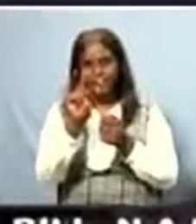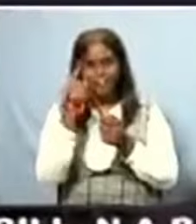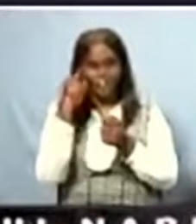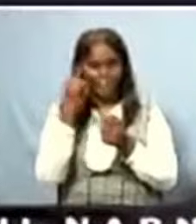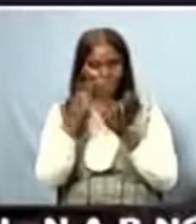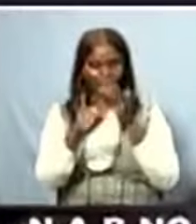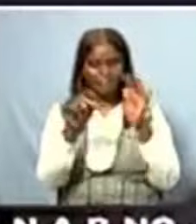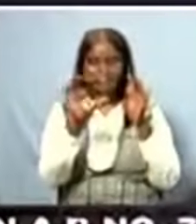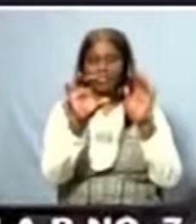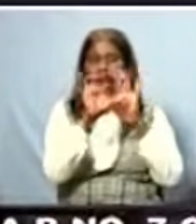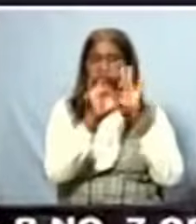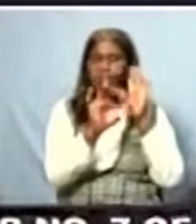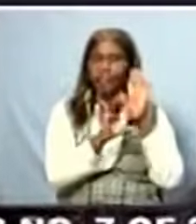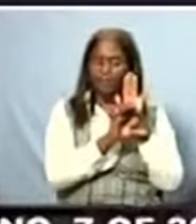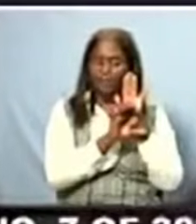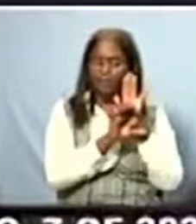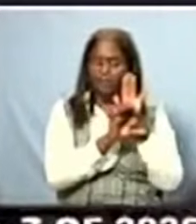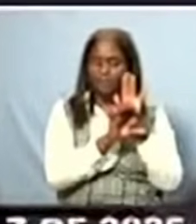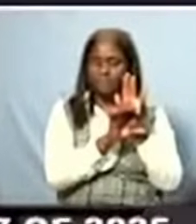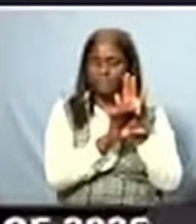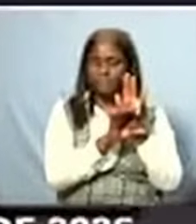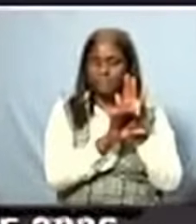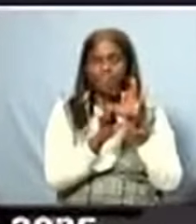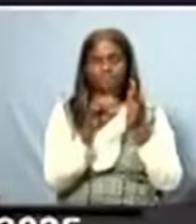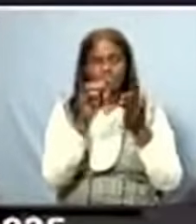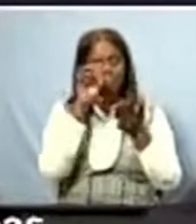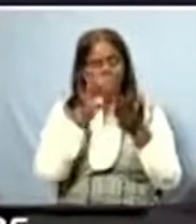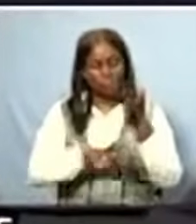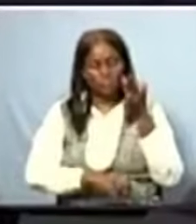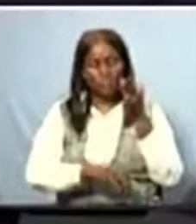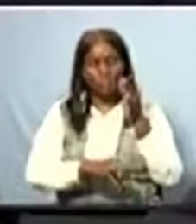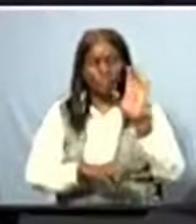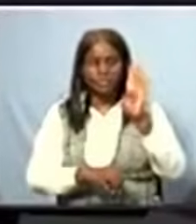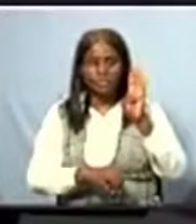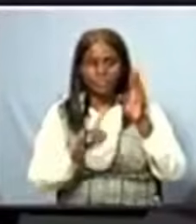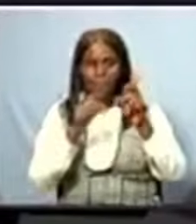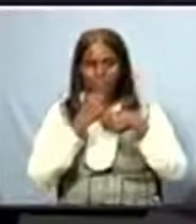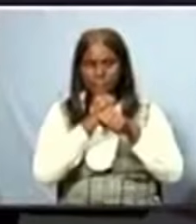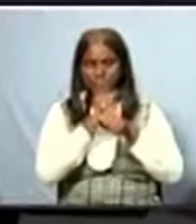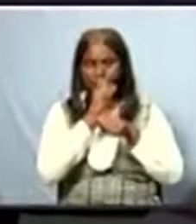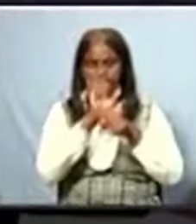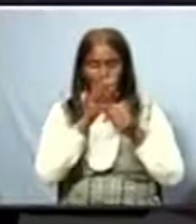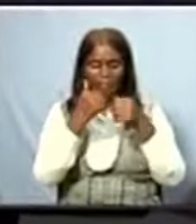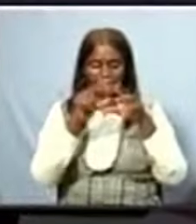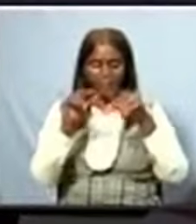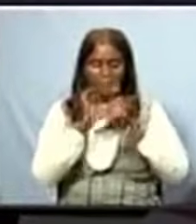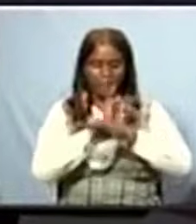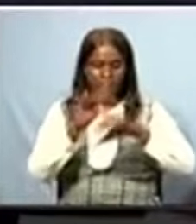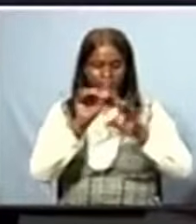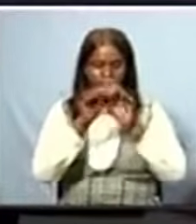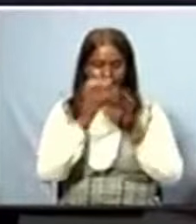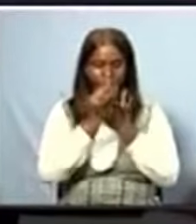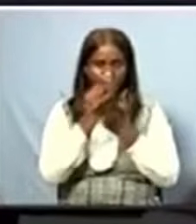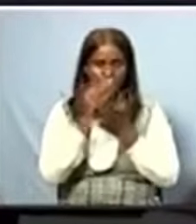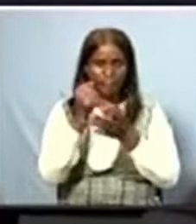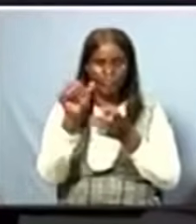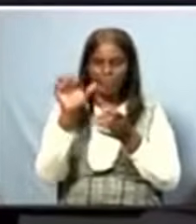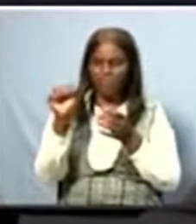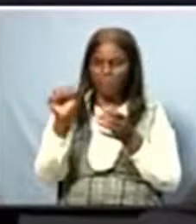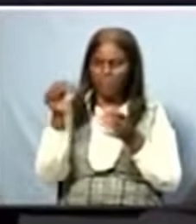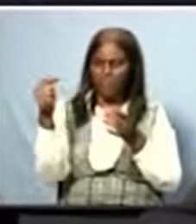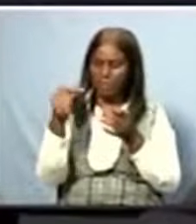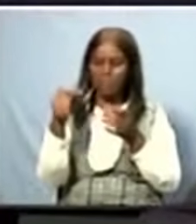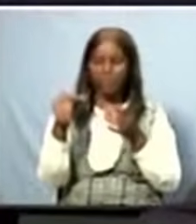of the Constitution by the deletion of paragraph B so as to ensure that there is no vacancy in the office of the Solicitor General when a